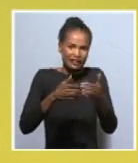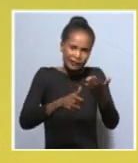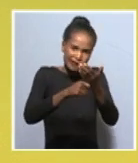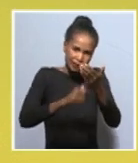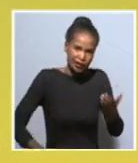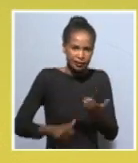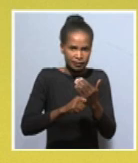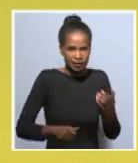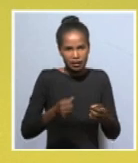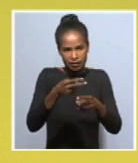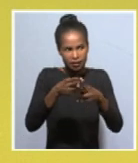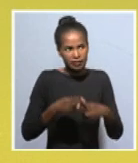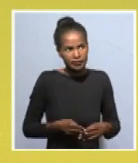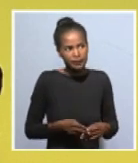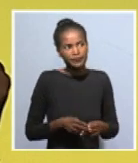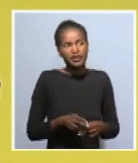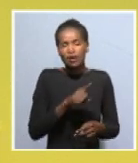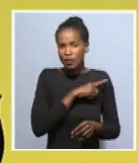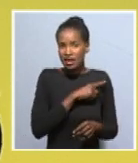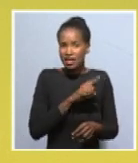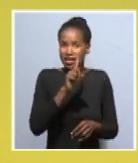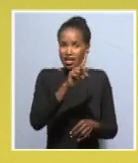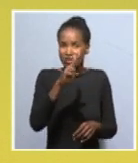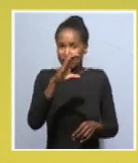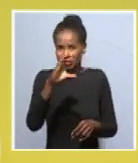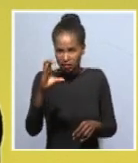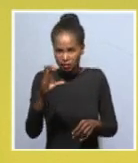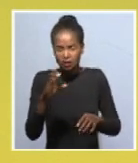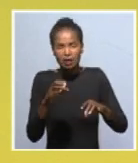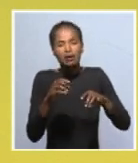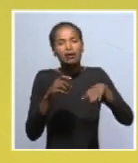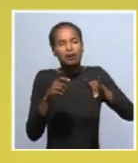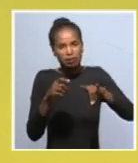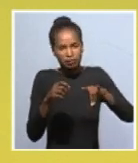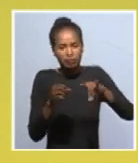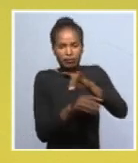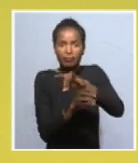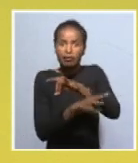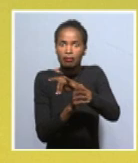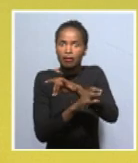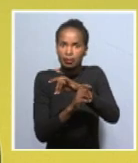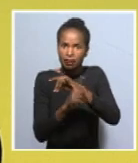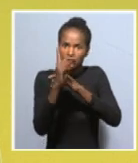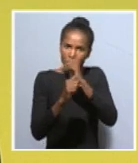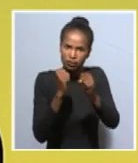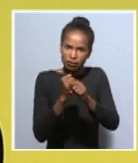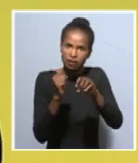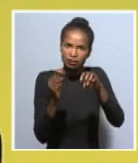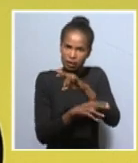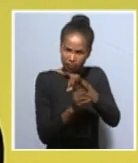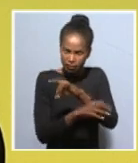cycle to produce. So if we take 1 year for that loan, it means at the end of the day,